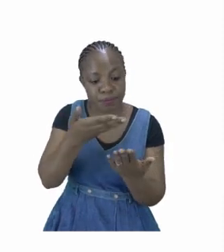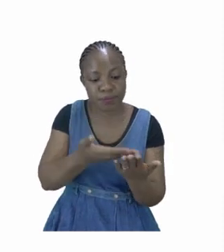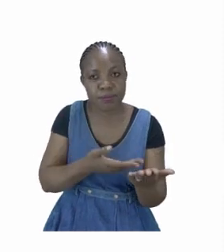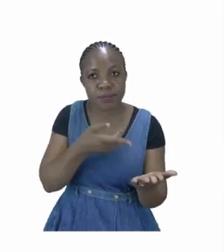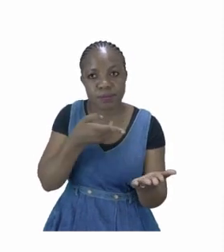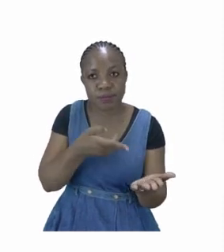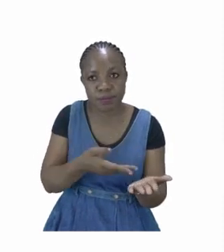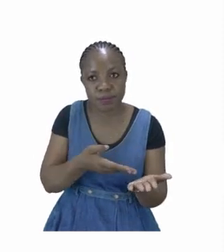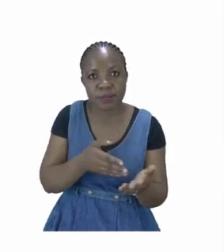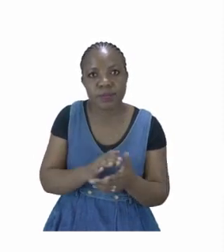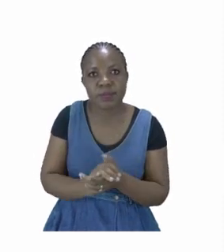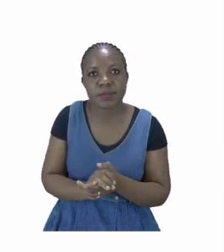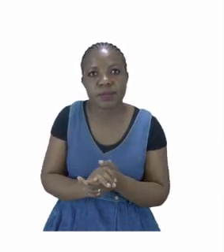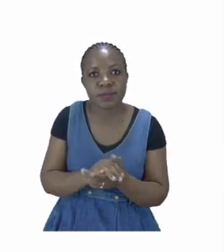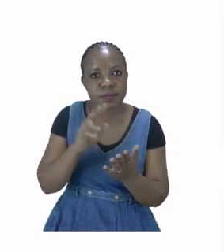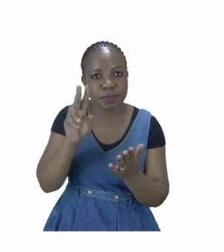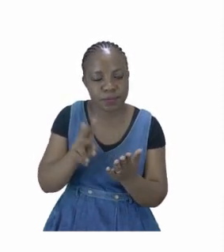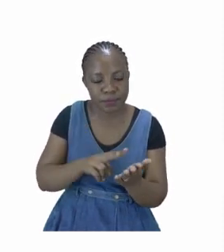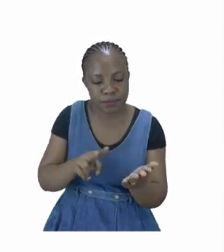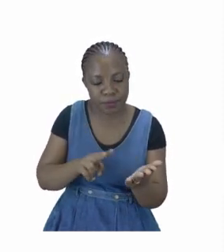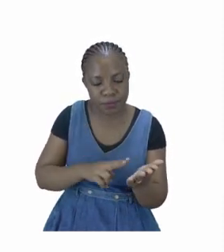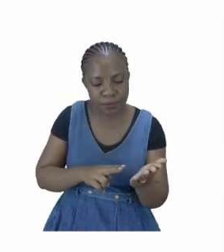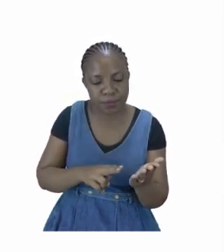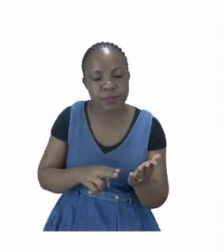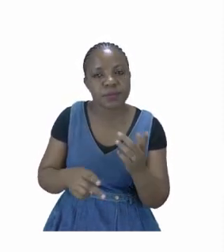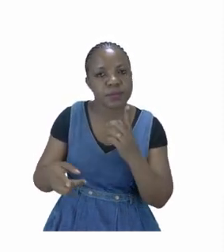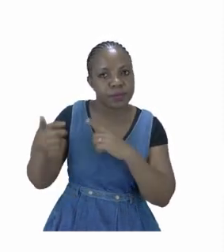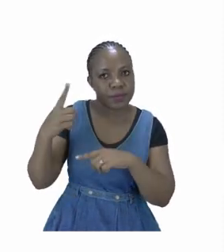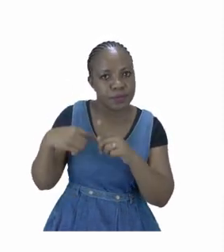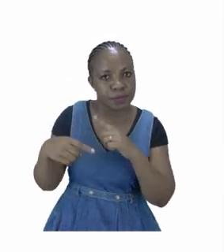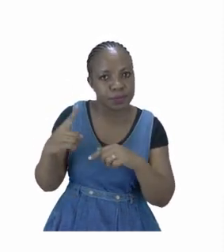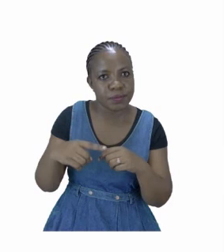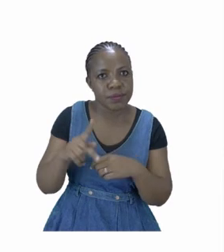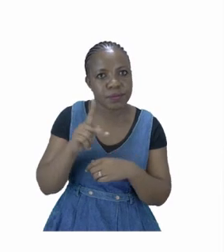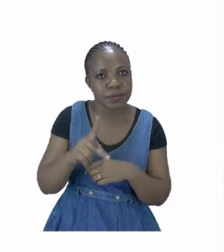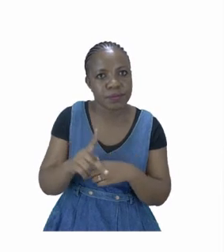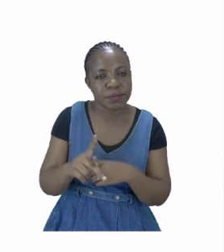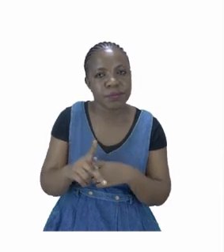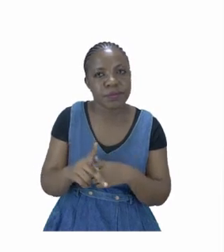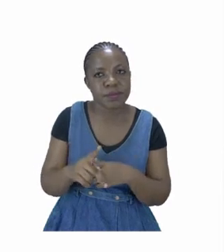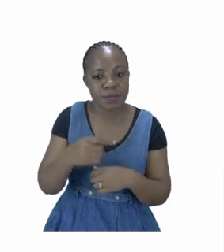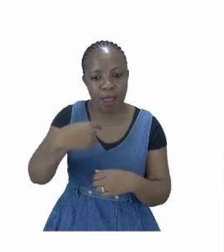let us read together, starting from I.